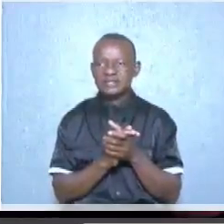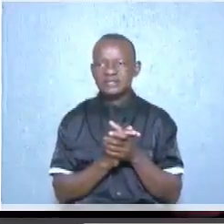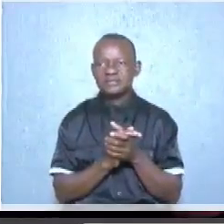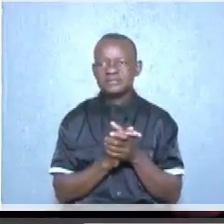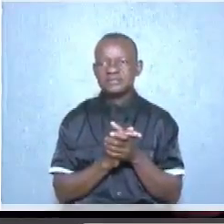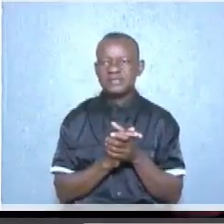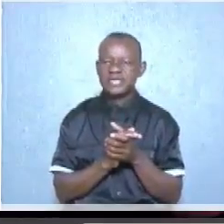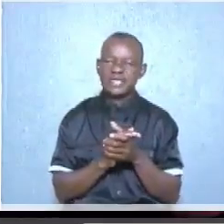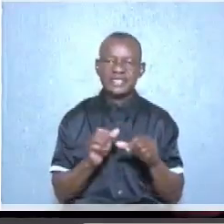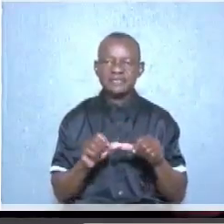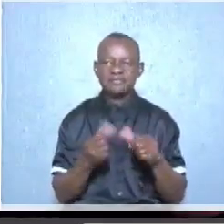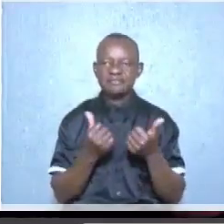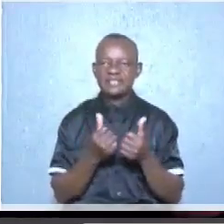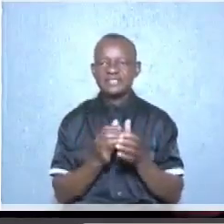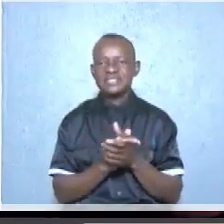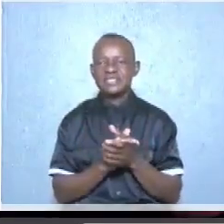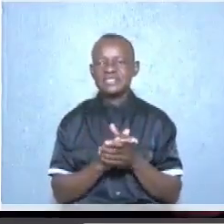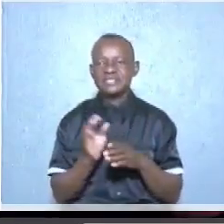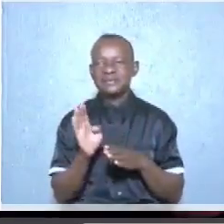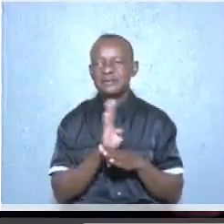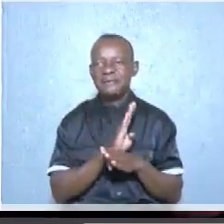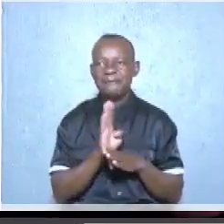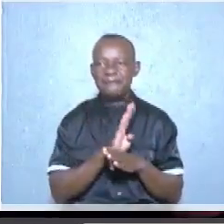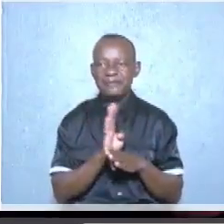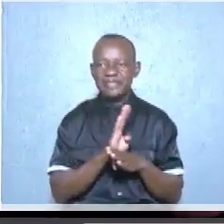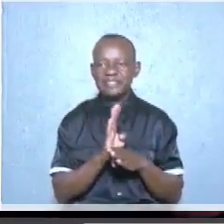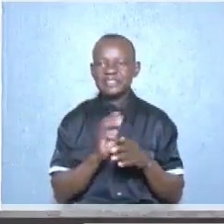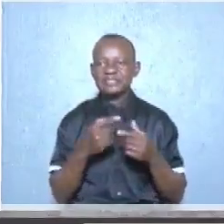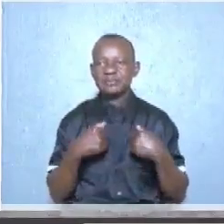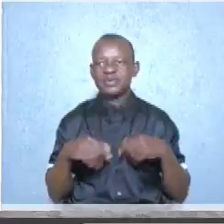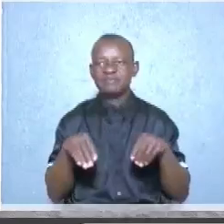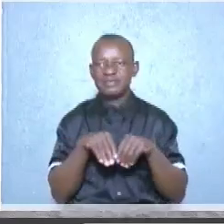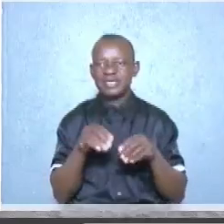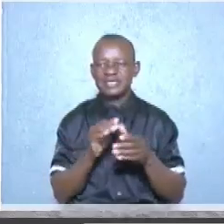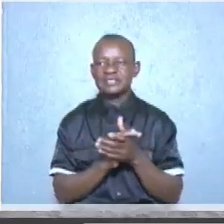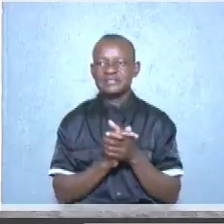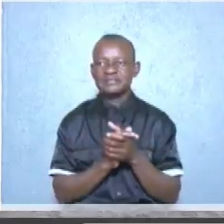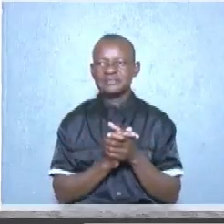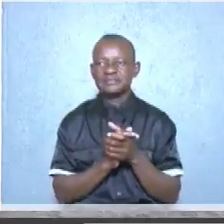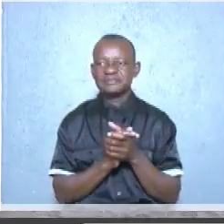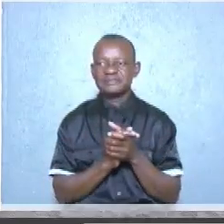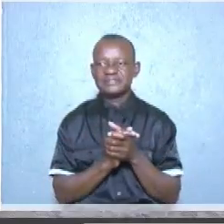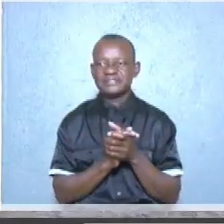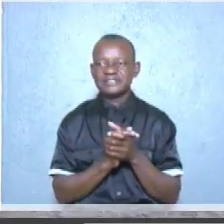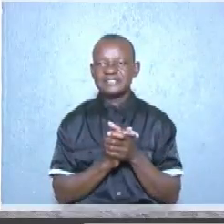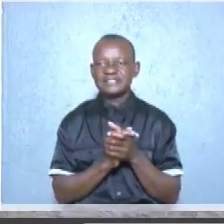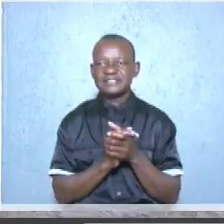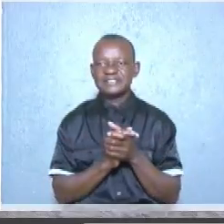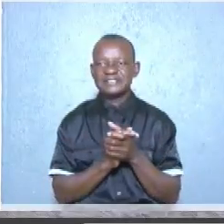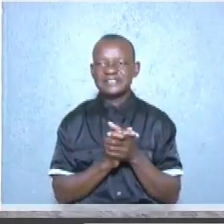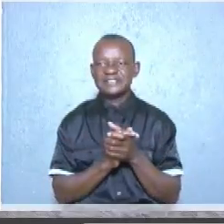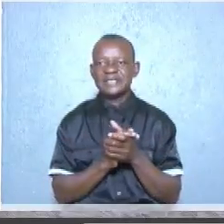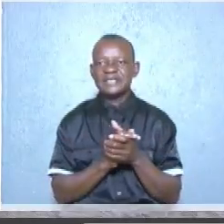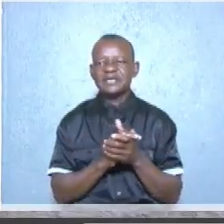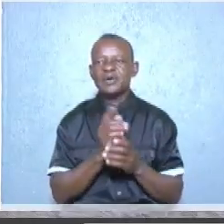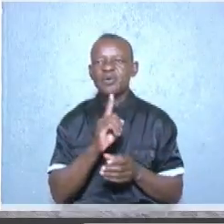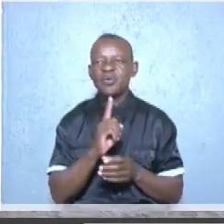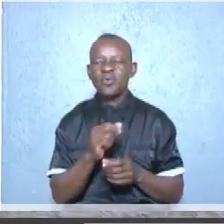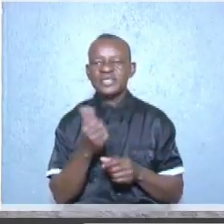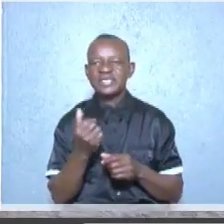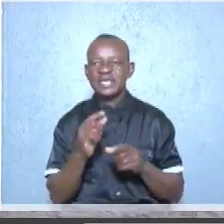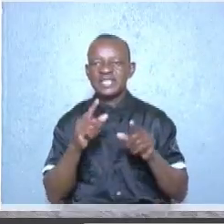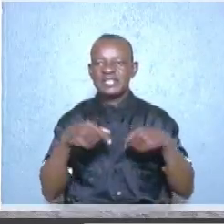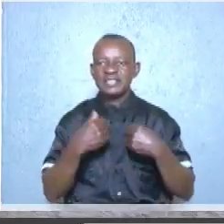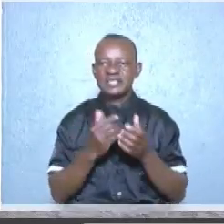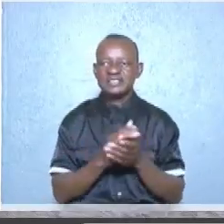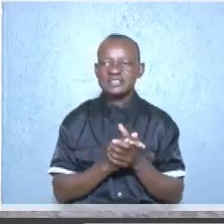business deals that we have gone on. Yeah. Yes. One of the things, of course, that he was also quite adamant about was the labor